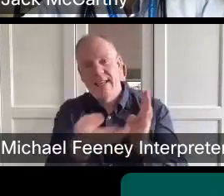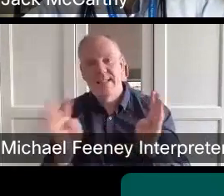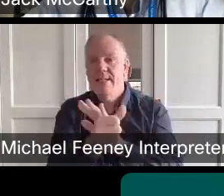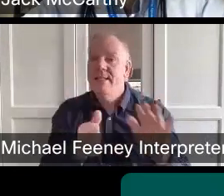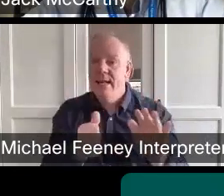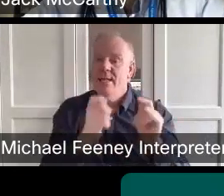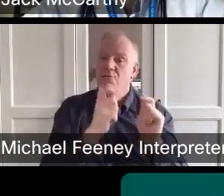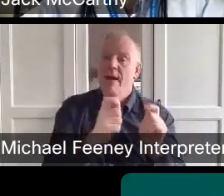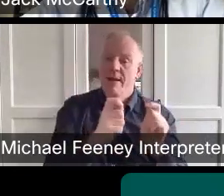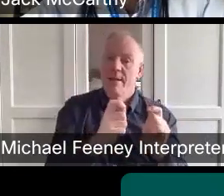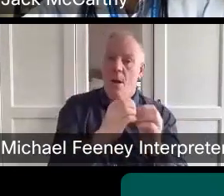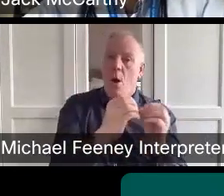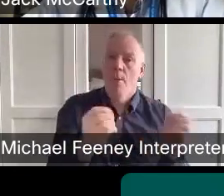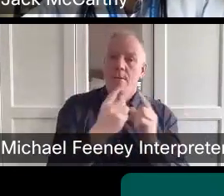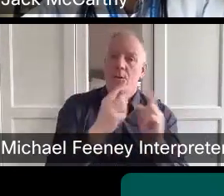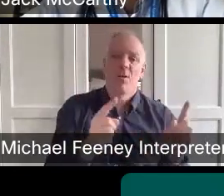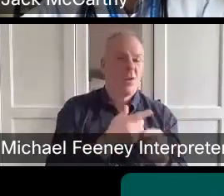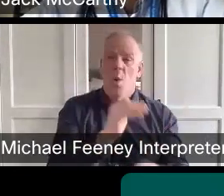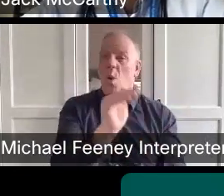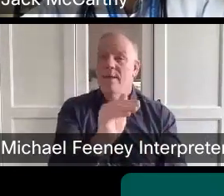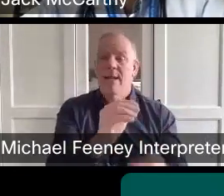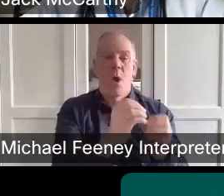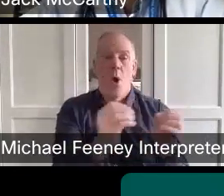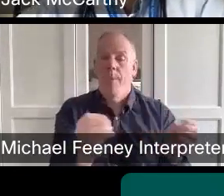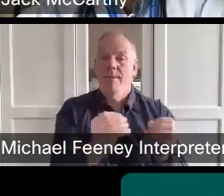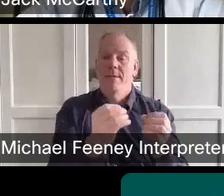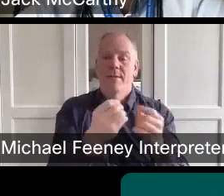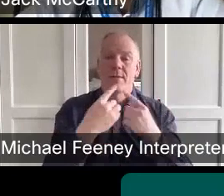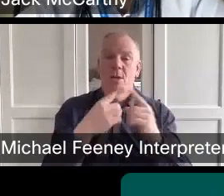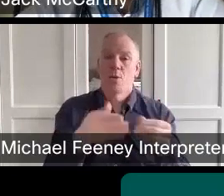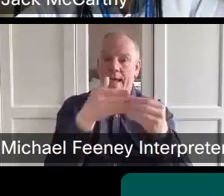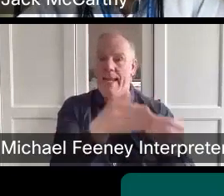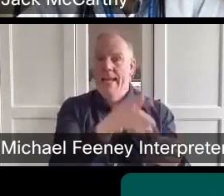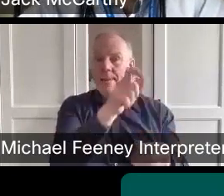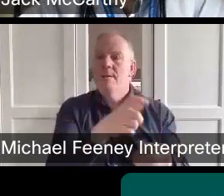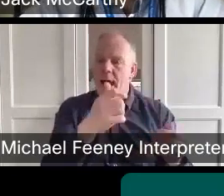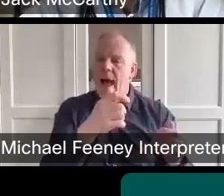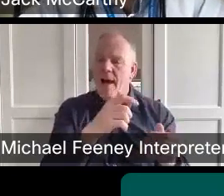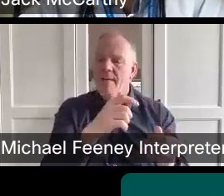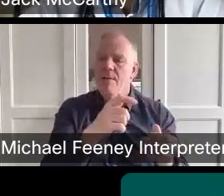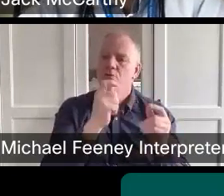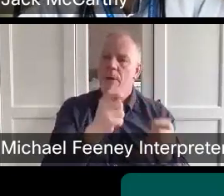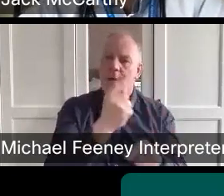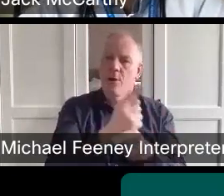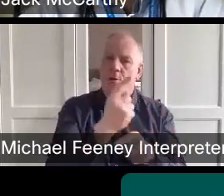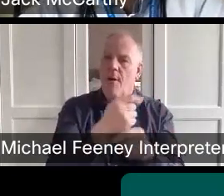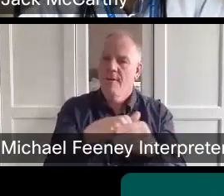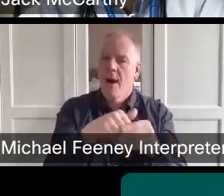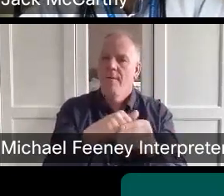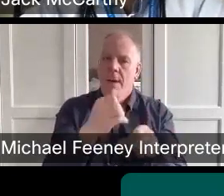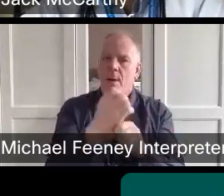open disclosure, you just contact your open disclosure lead, and there is some training high-level overview of the Act being provided in that